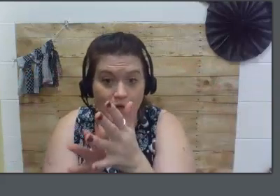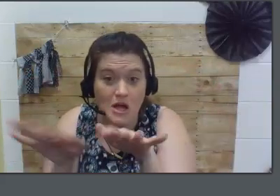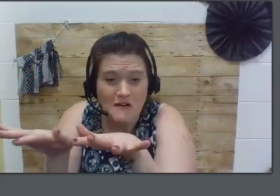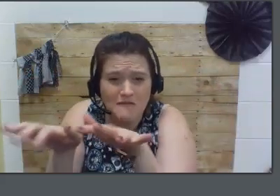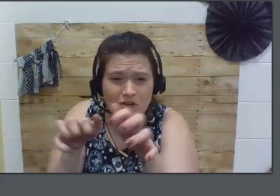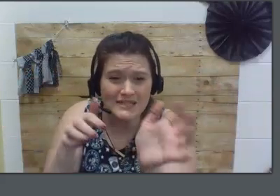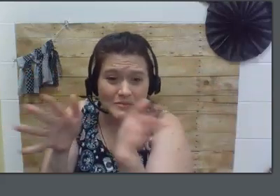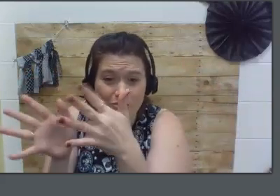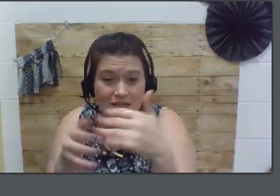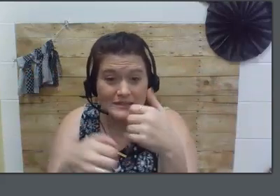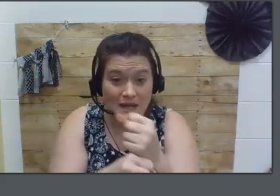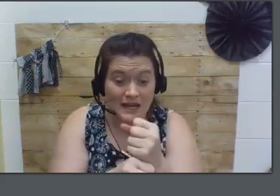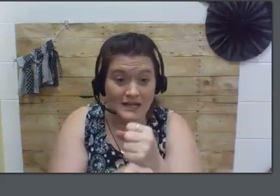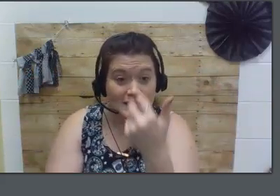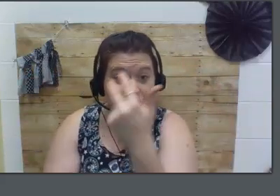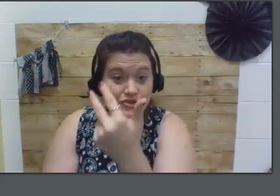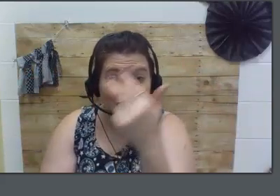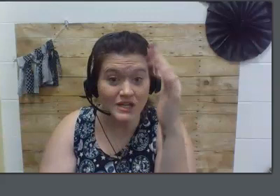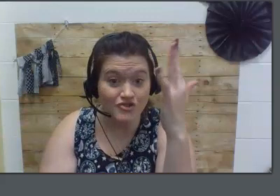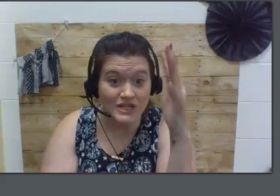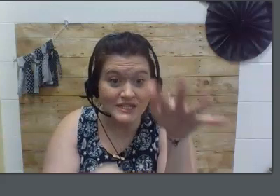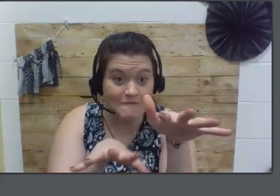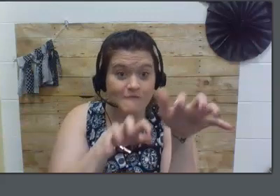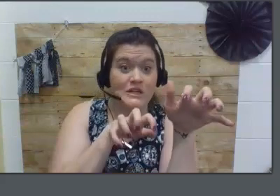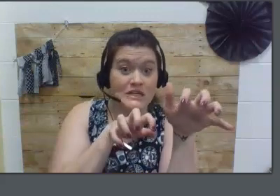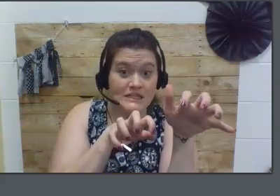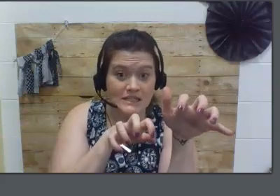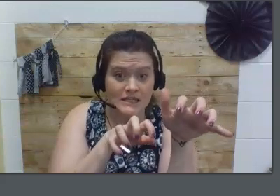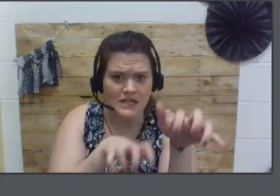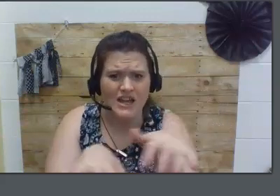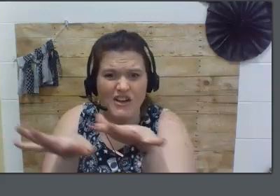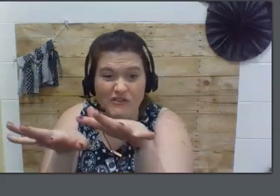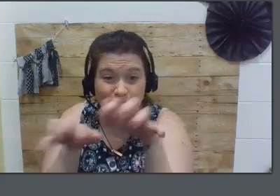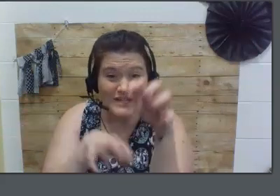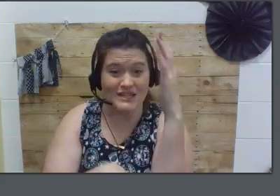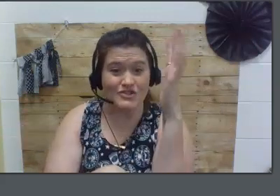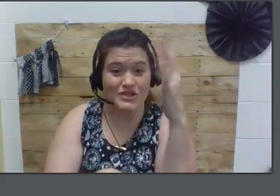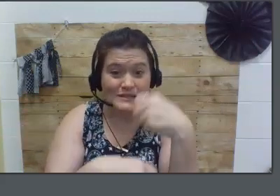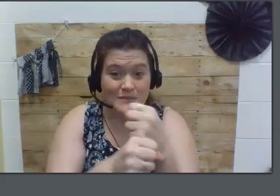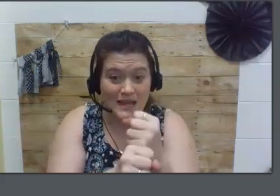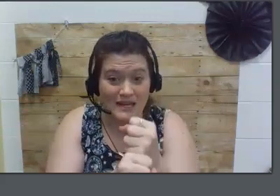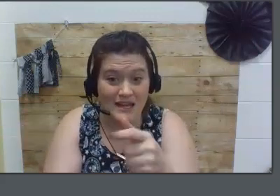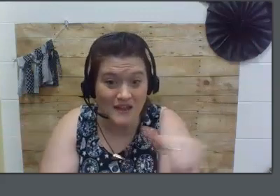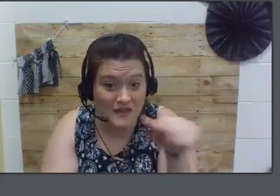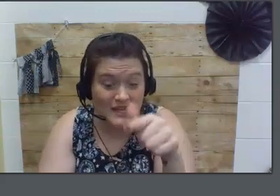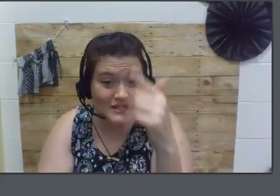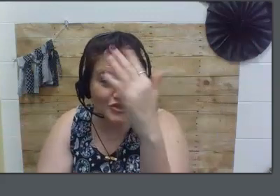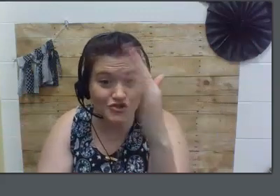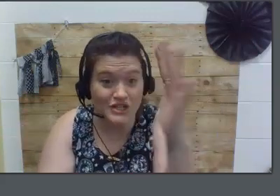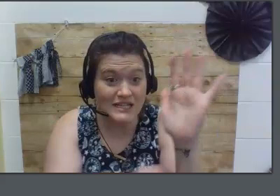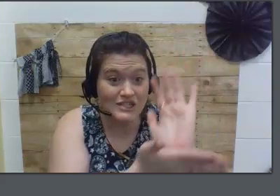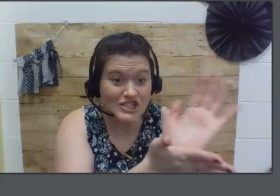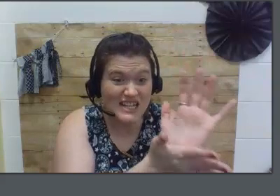blew. Freezy breeze made these 3 trees freeze. Freezy trees made